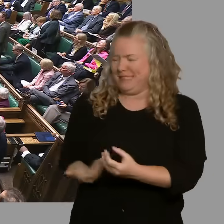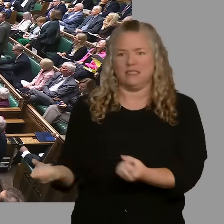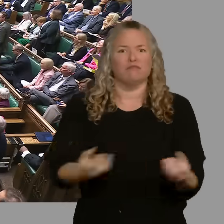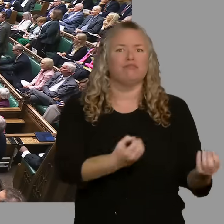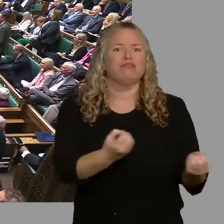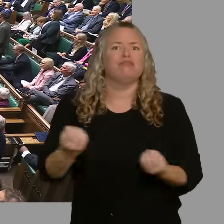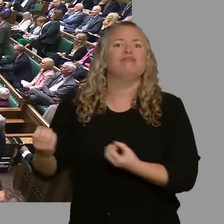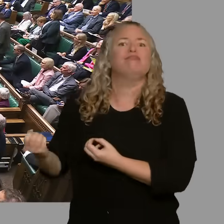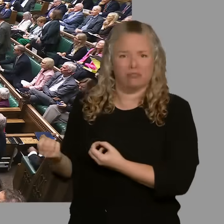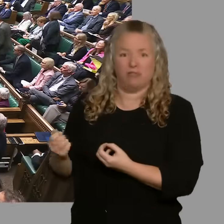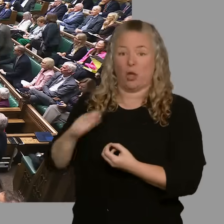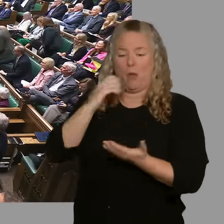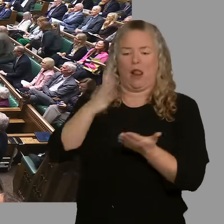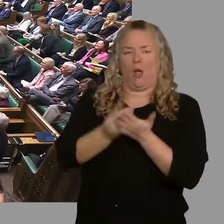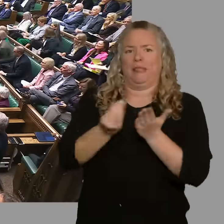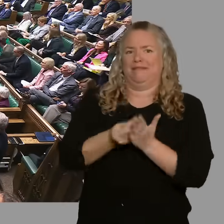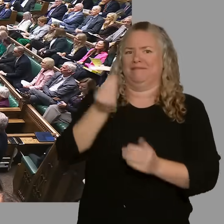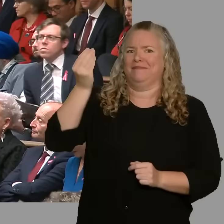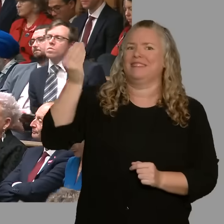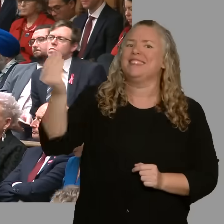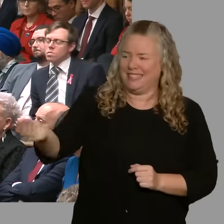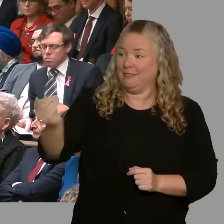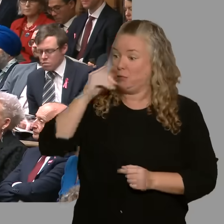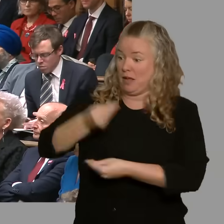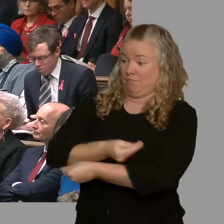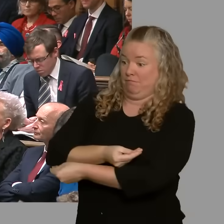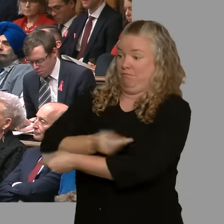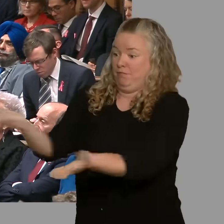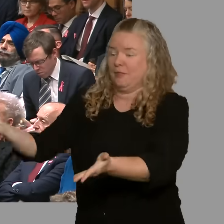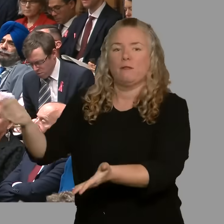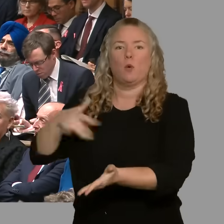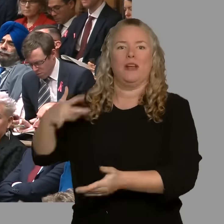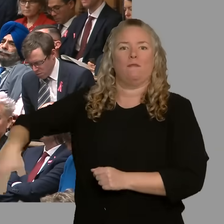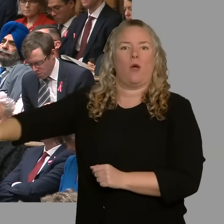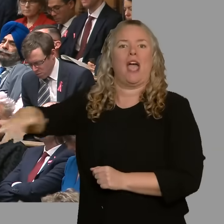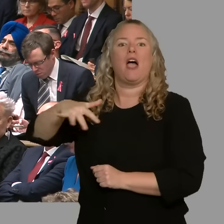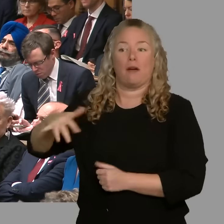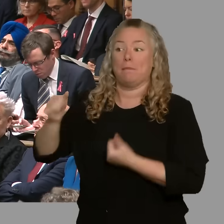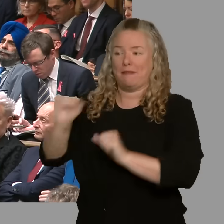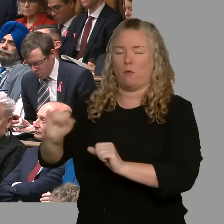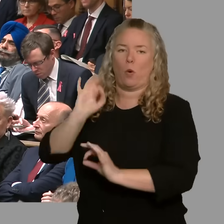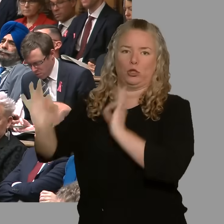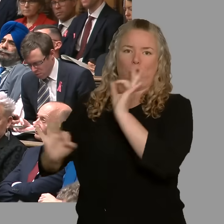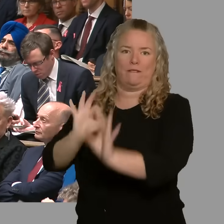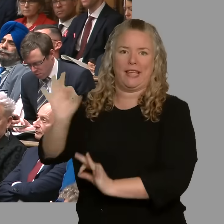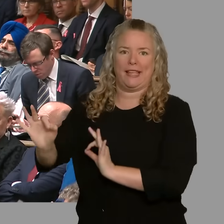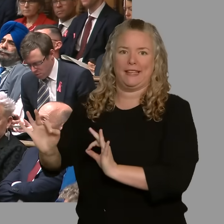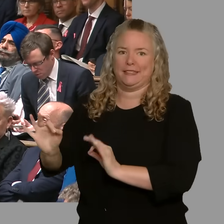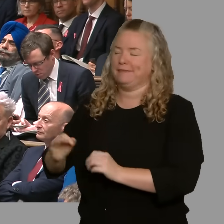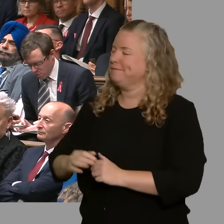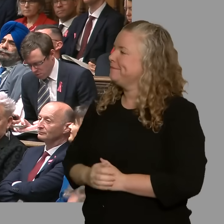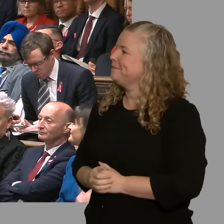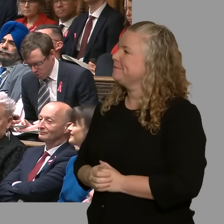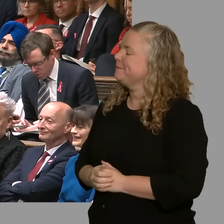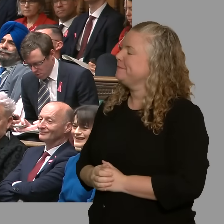you, Mr. Speaker. This government is renewing Britain's, and for the benefit of the Leader of the Opposition, that's